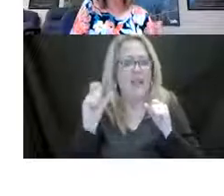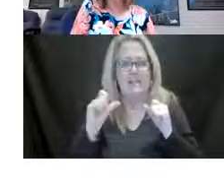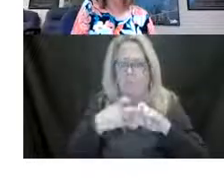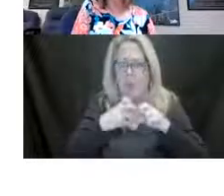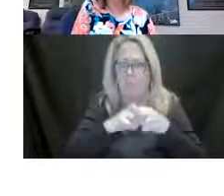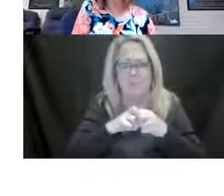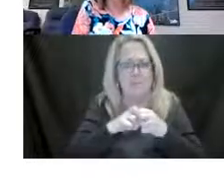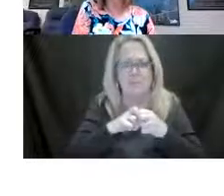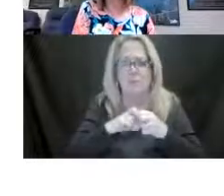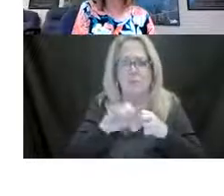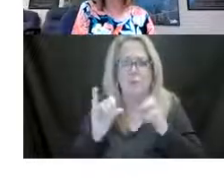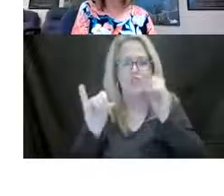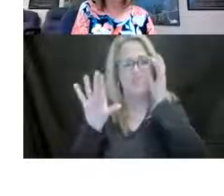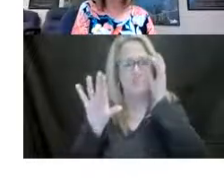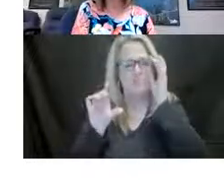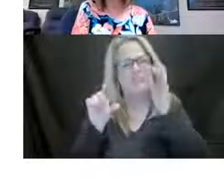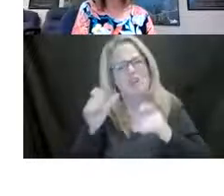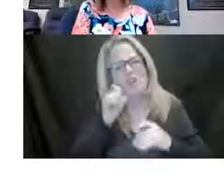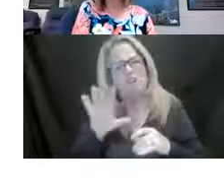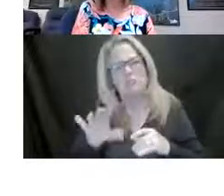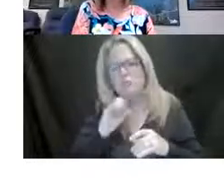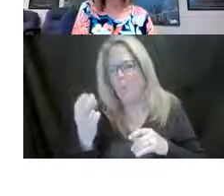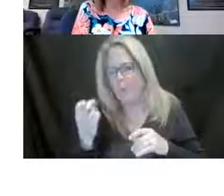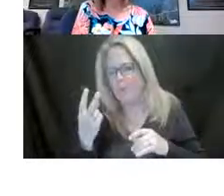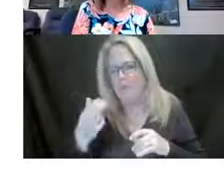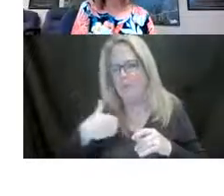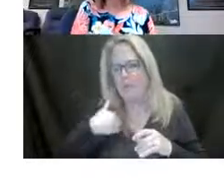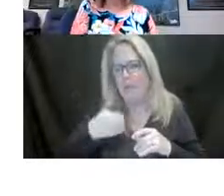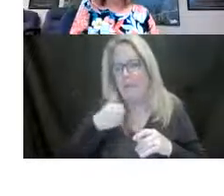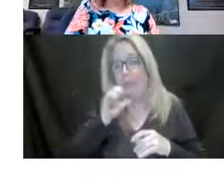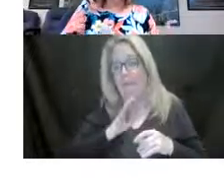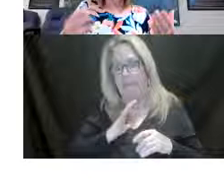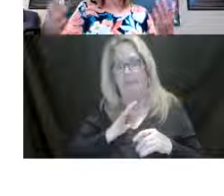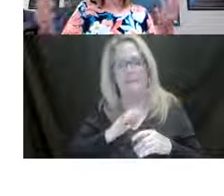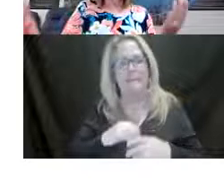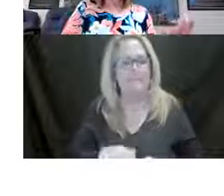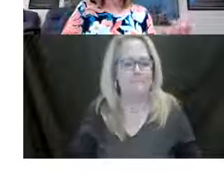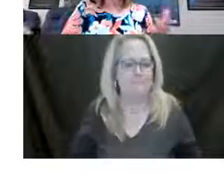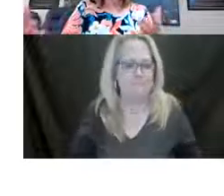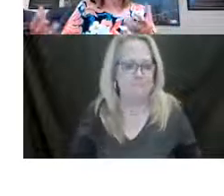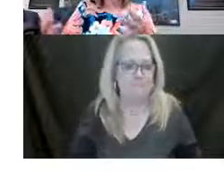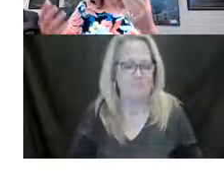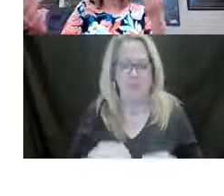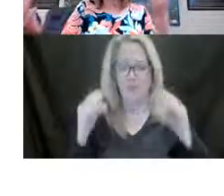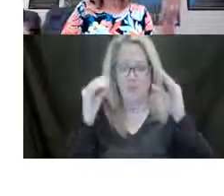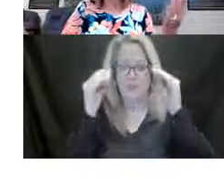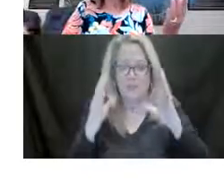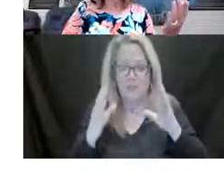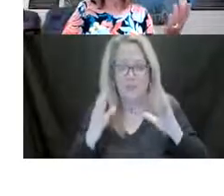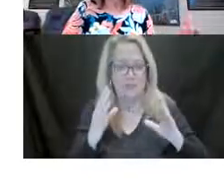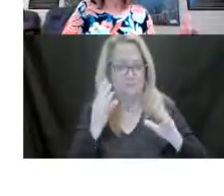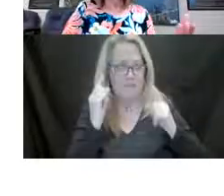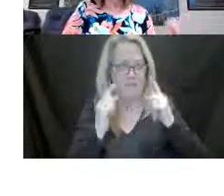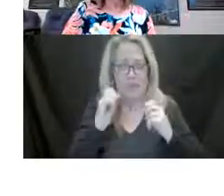she was about 12 years old at the time, so she was a young lady. So the teachers were like, okay, where